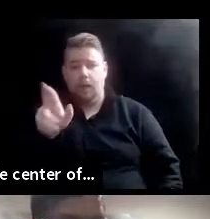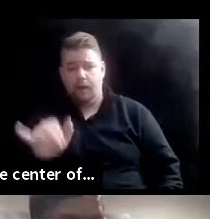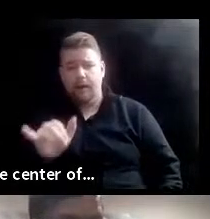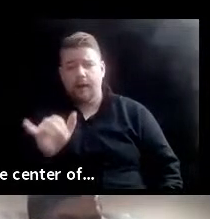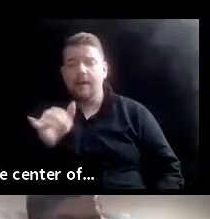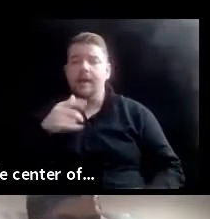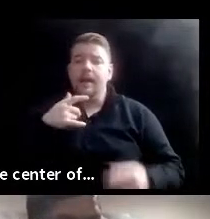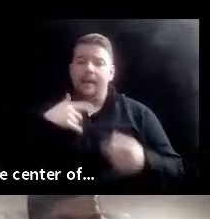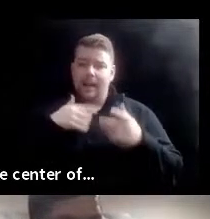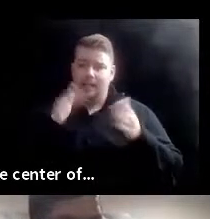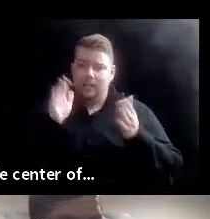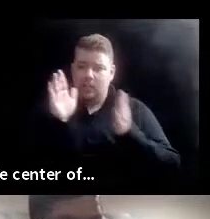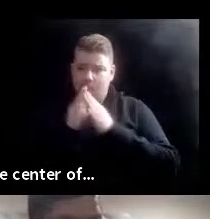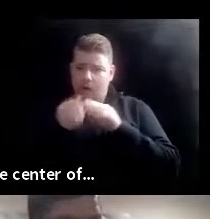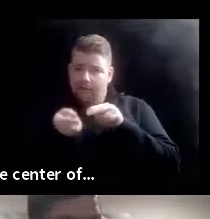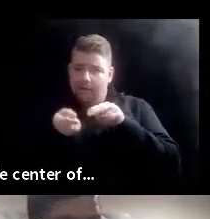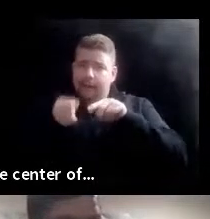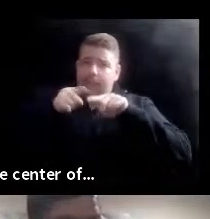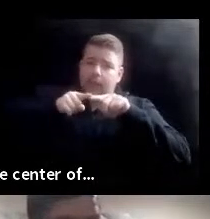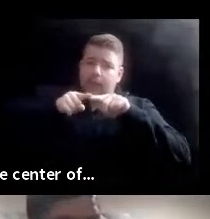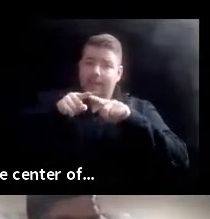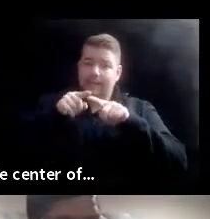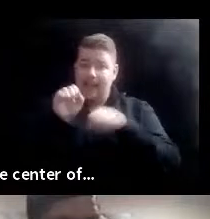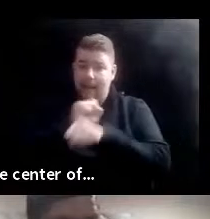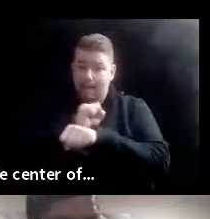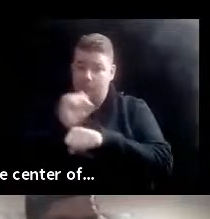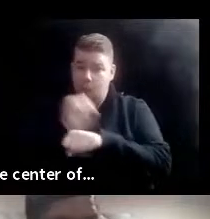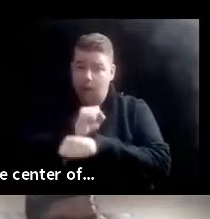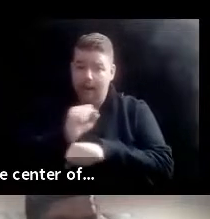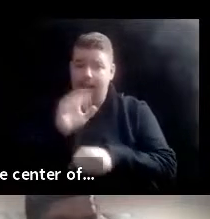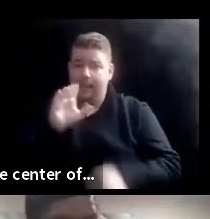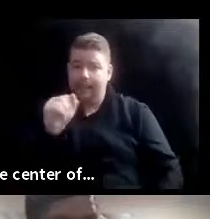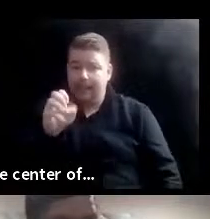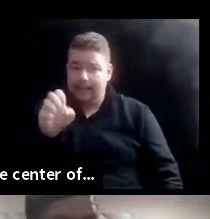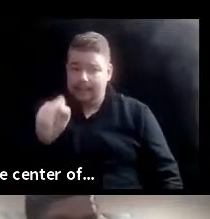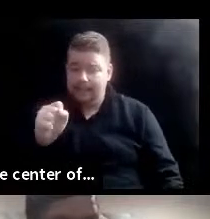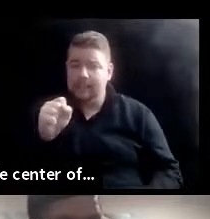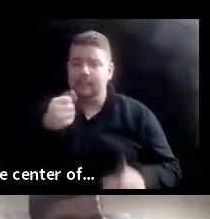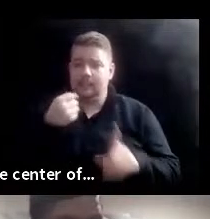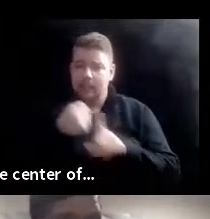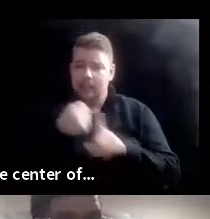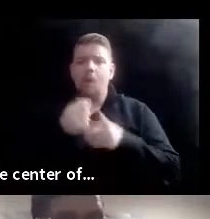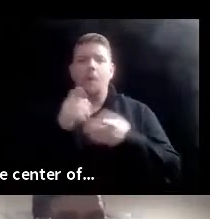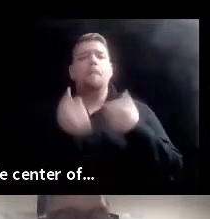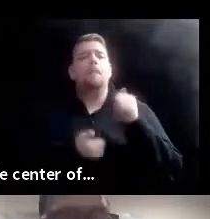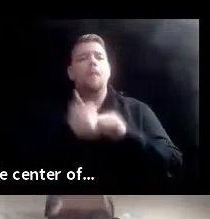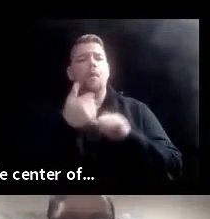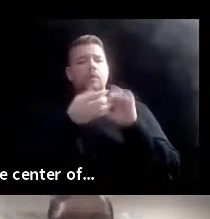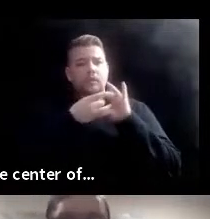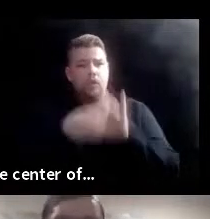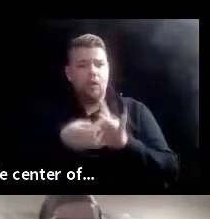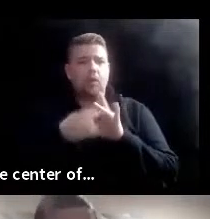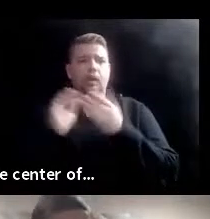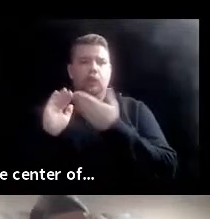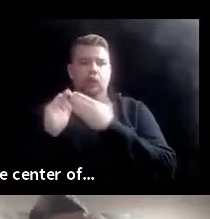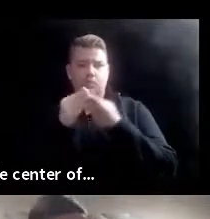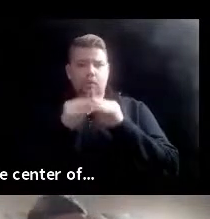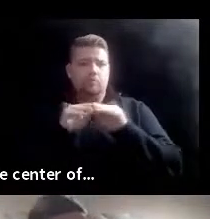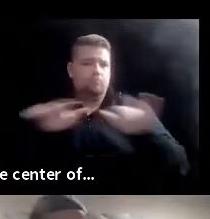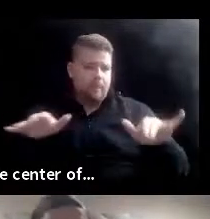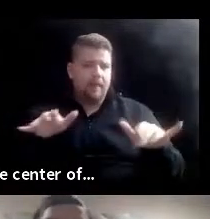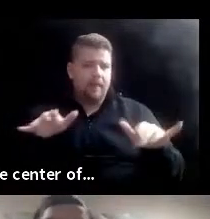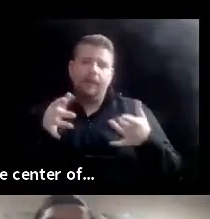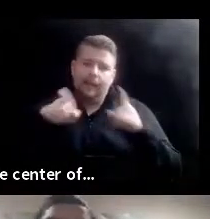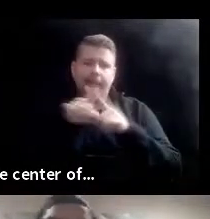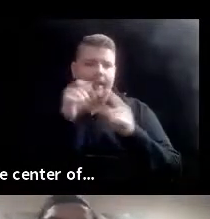a small uptick in employee cases, mostly associated with community spread, just like we're seeing with